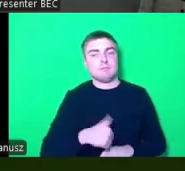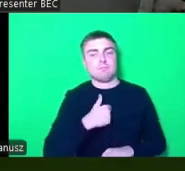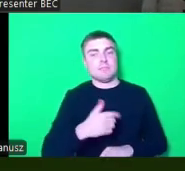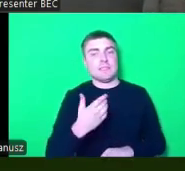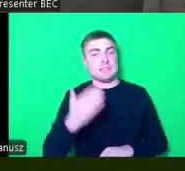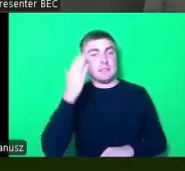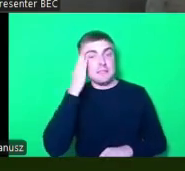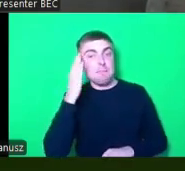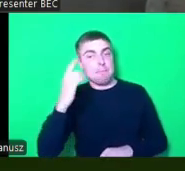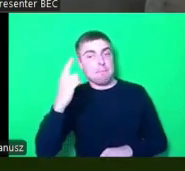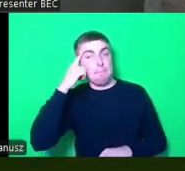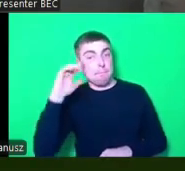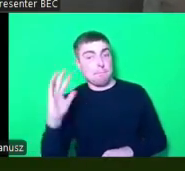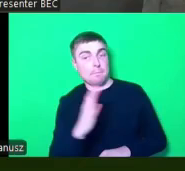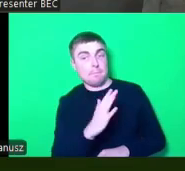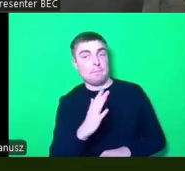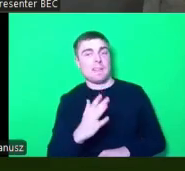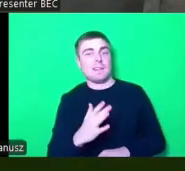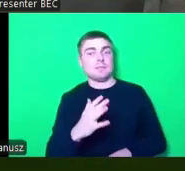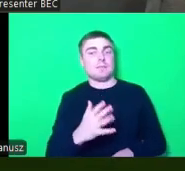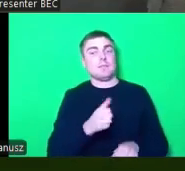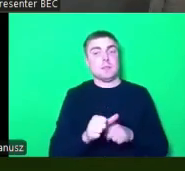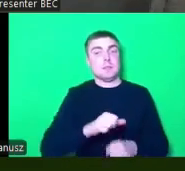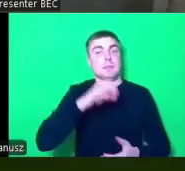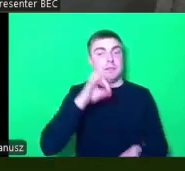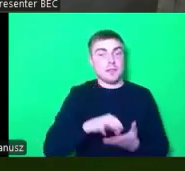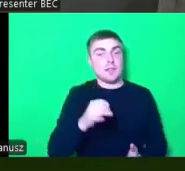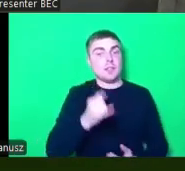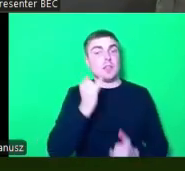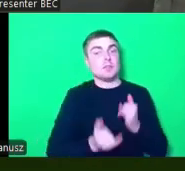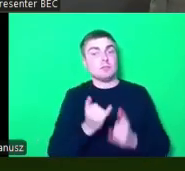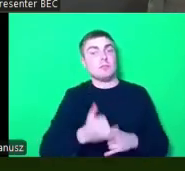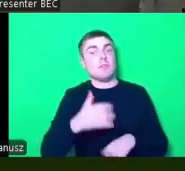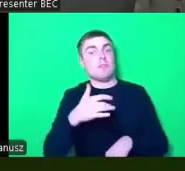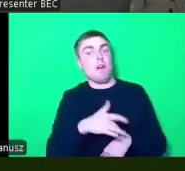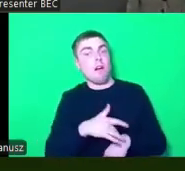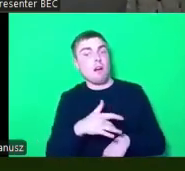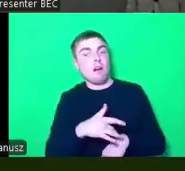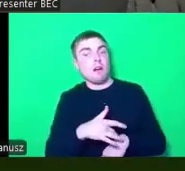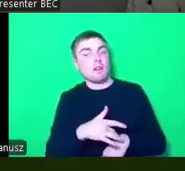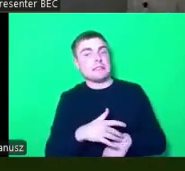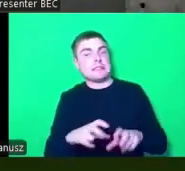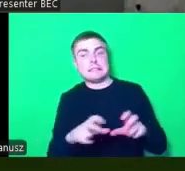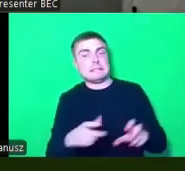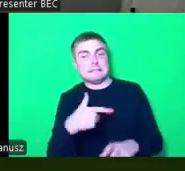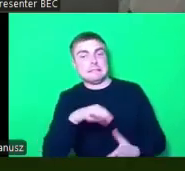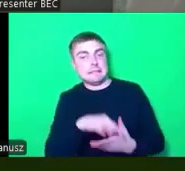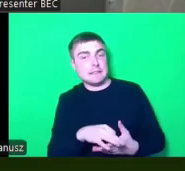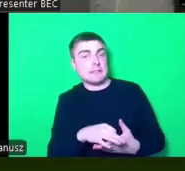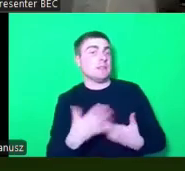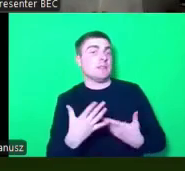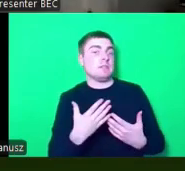the more certain becomes the outcome. And in times of uncertainty of climate change, this is of course a very interesting